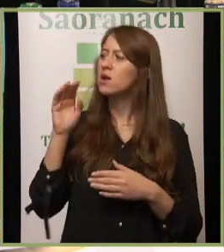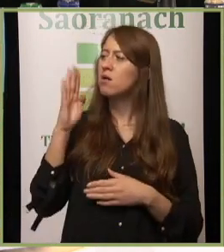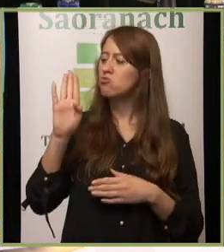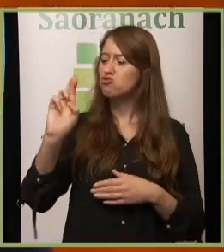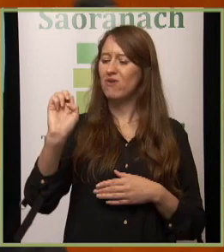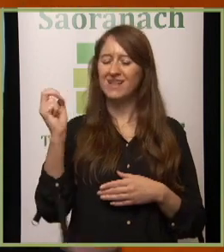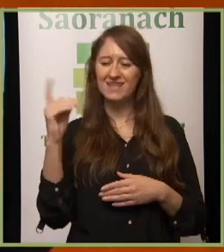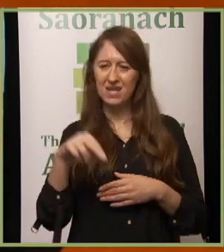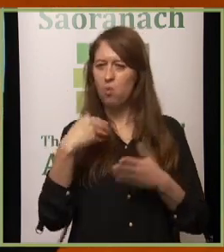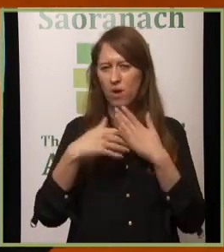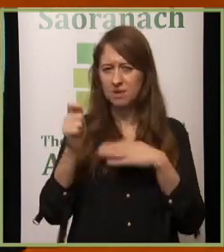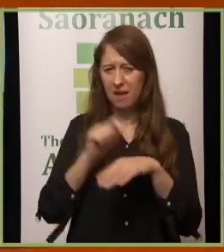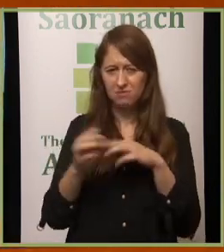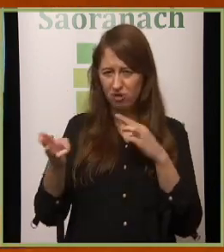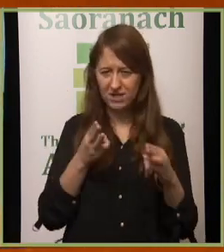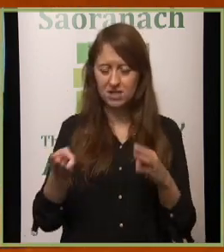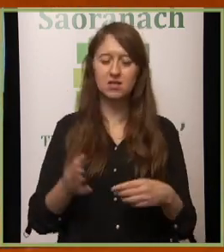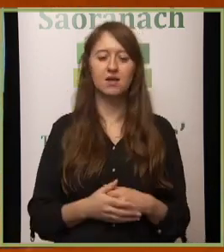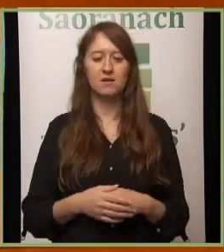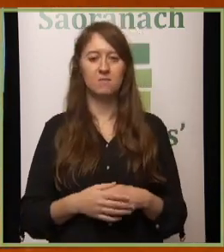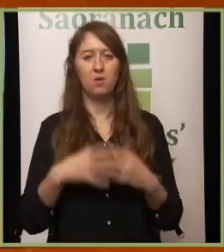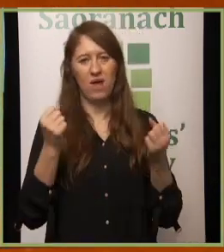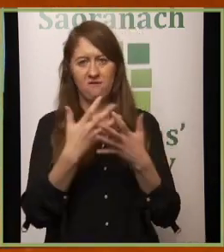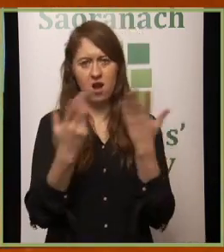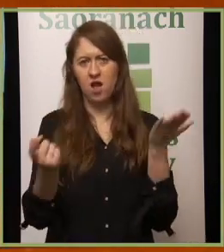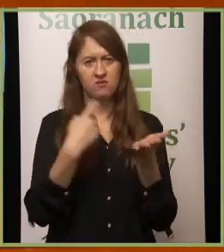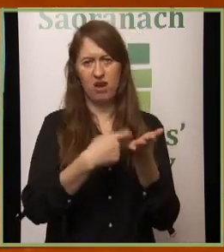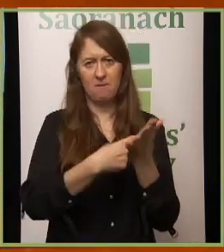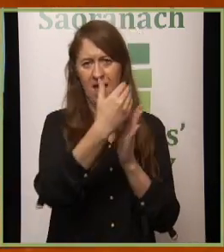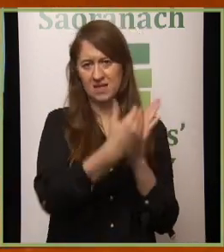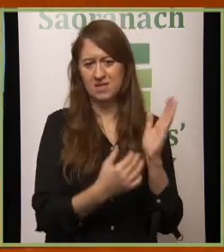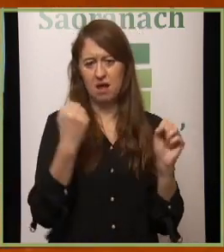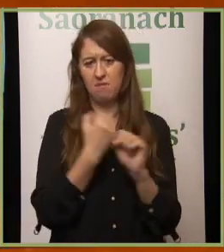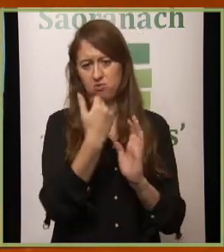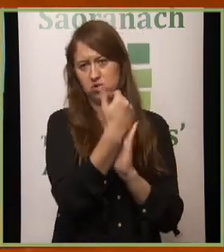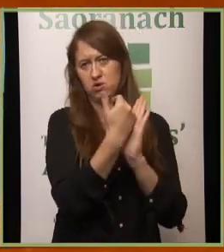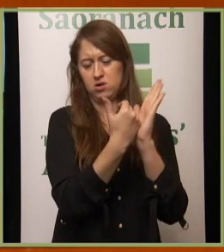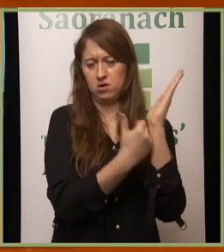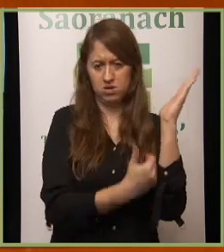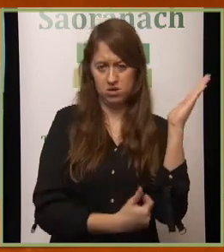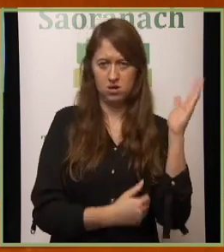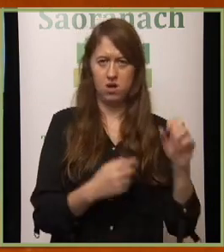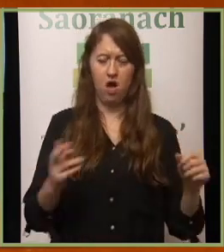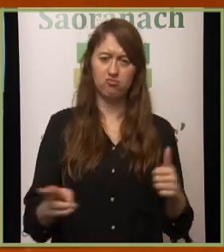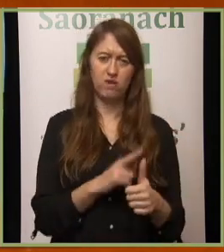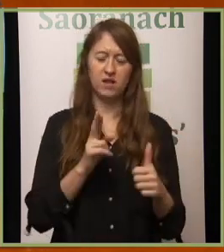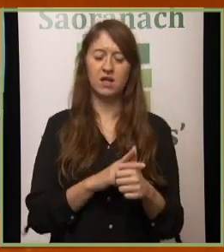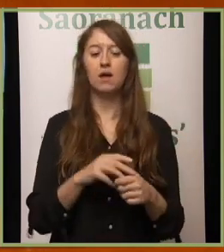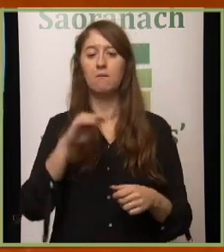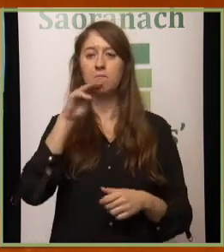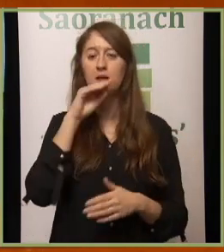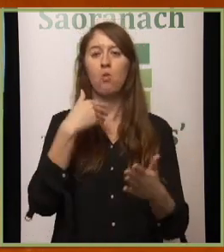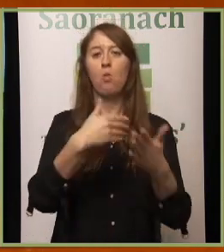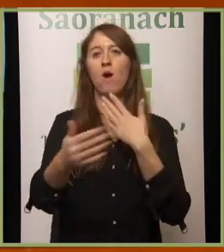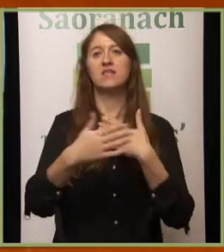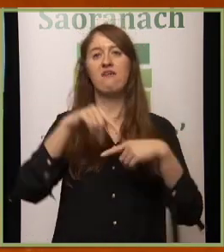We've a lot of recommendations there already about that, so You know, so whatever the state policy